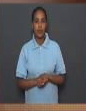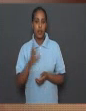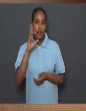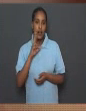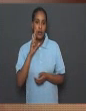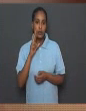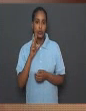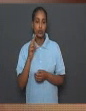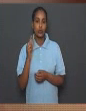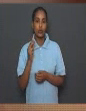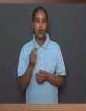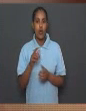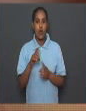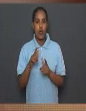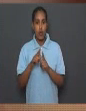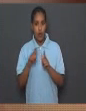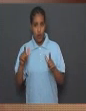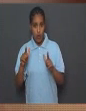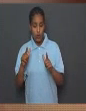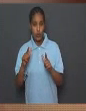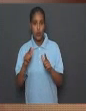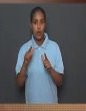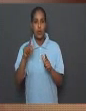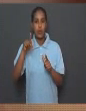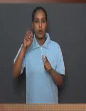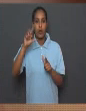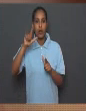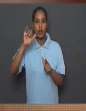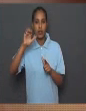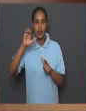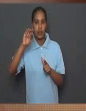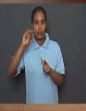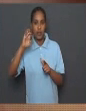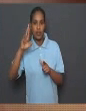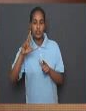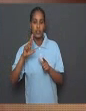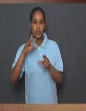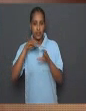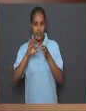Rubber consists of long polymer chains that are interlinked.